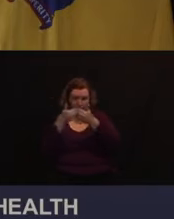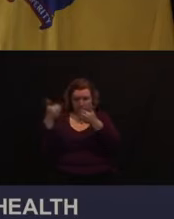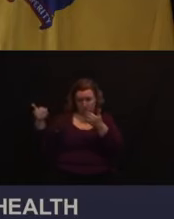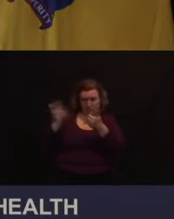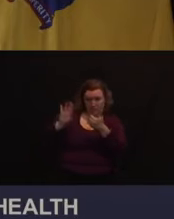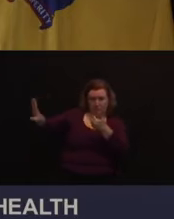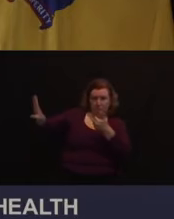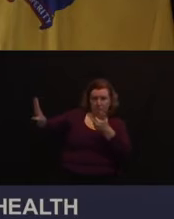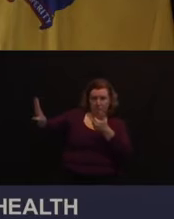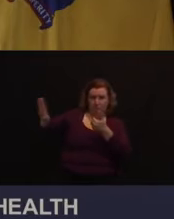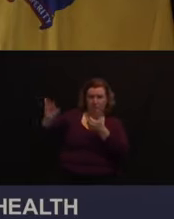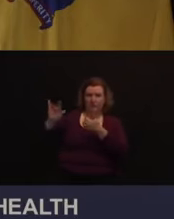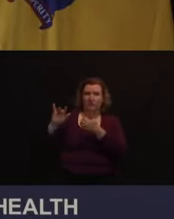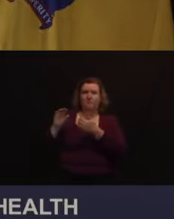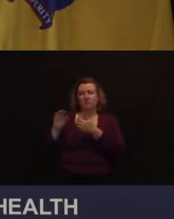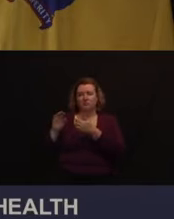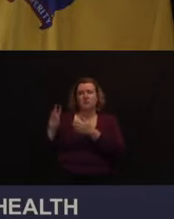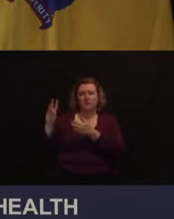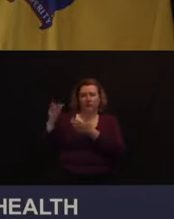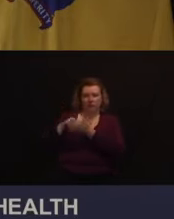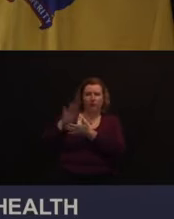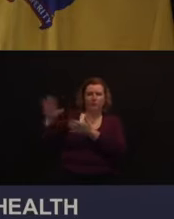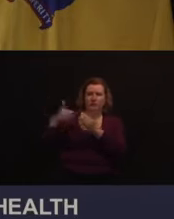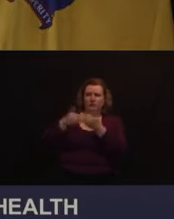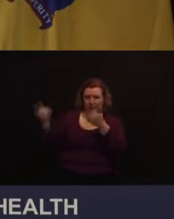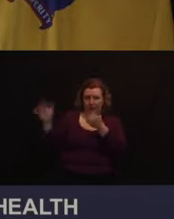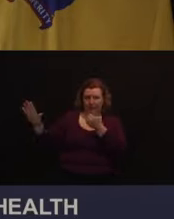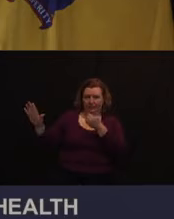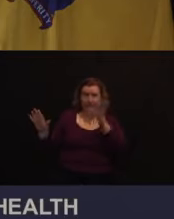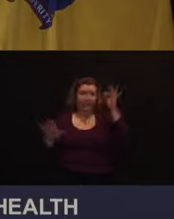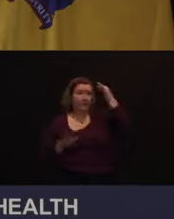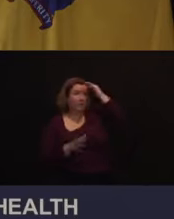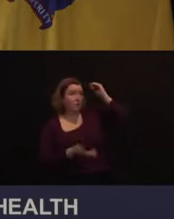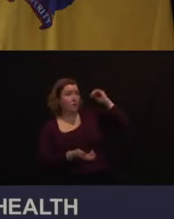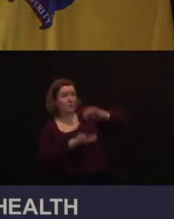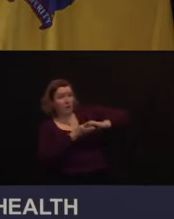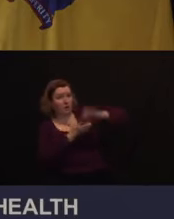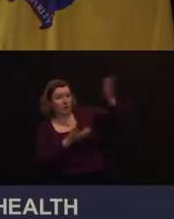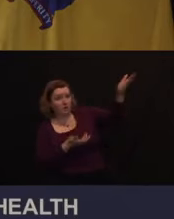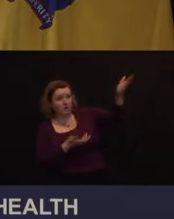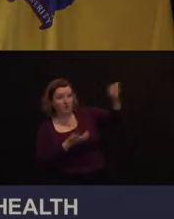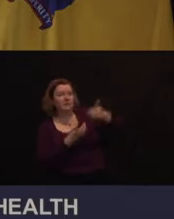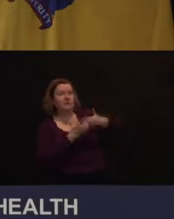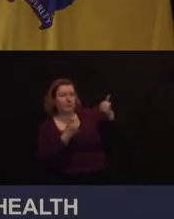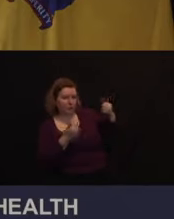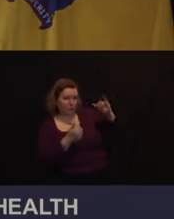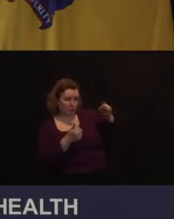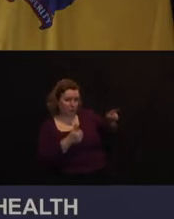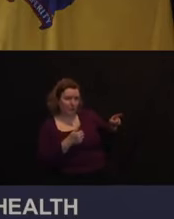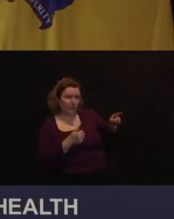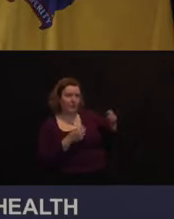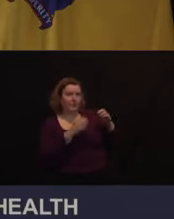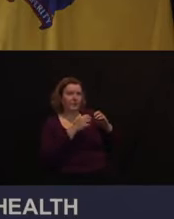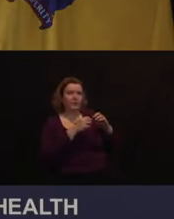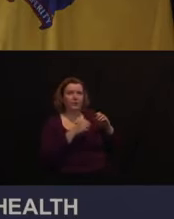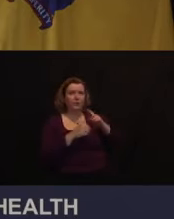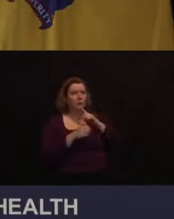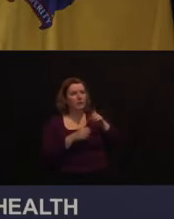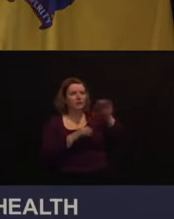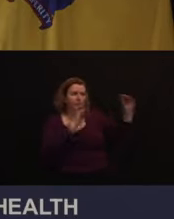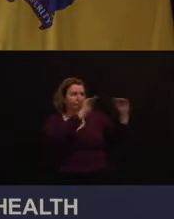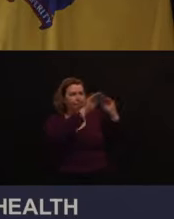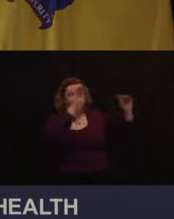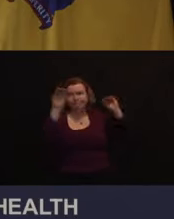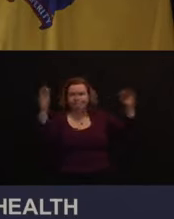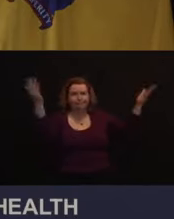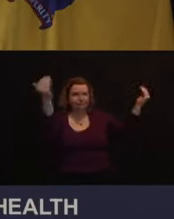top of that. And I think the federal pharmacy partnership is also in addition to that. So we're pounding away. That's part of the reason I was on with Jeff Zients